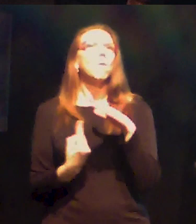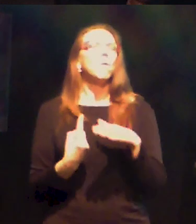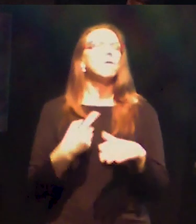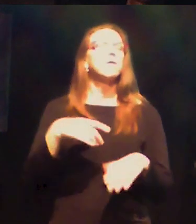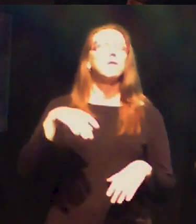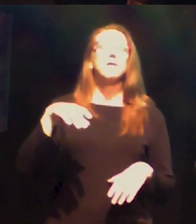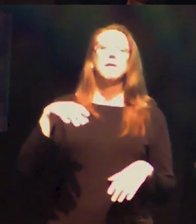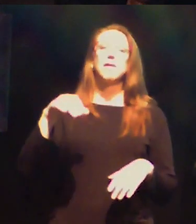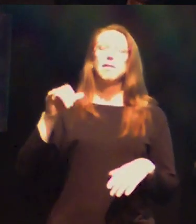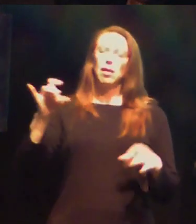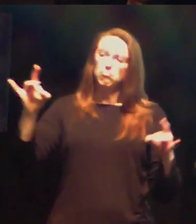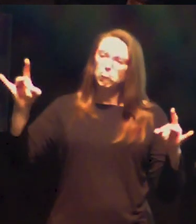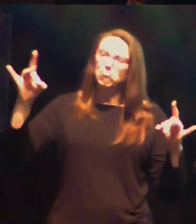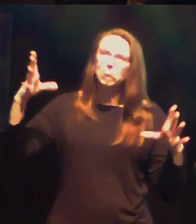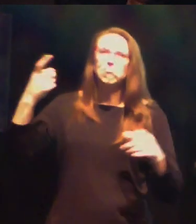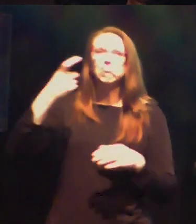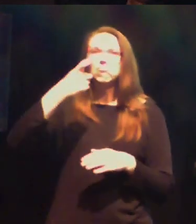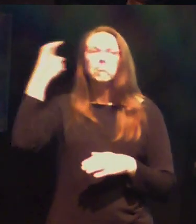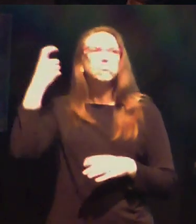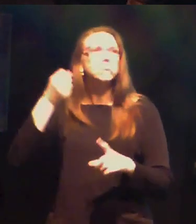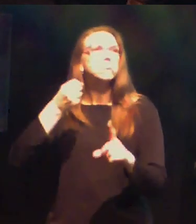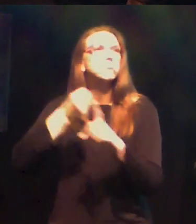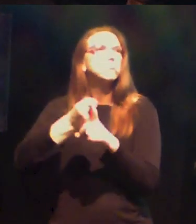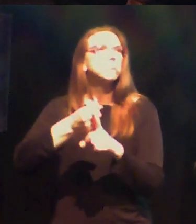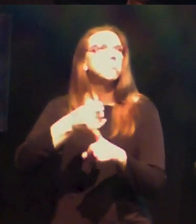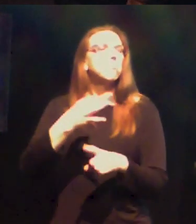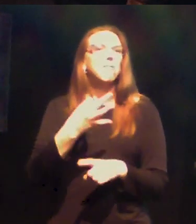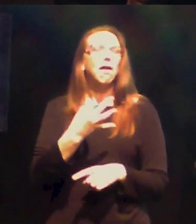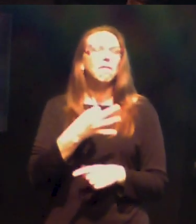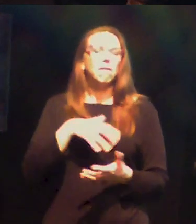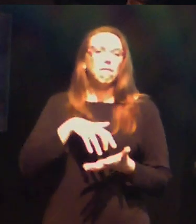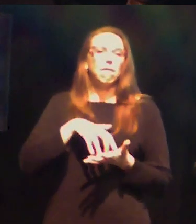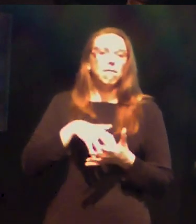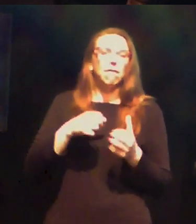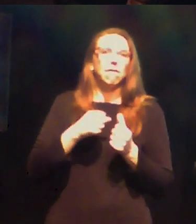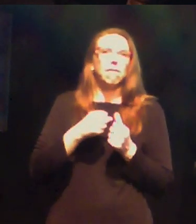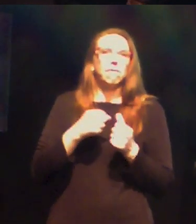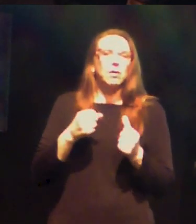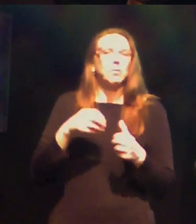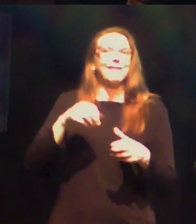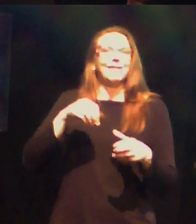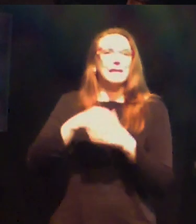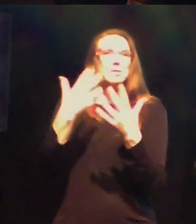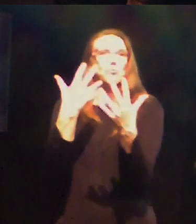the devastating impact of being uniquely vulnerable